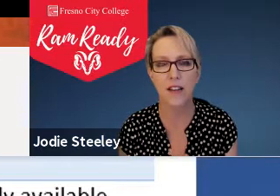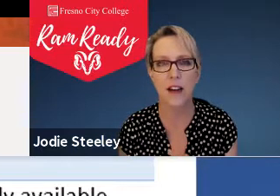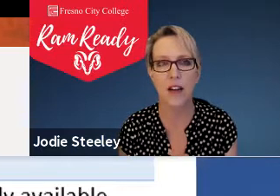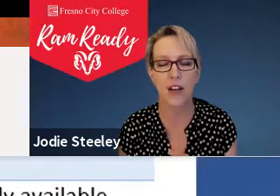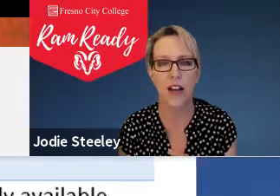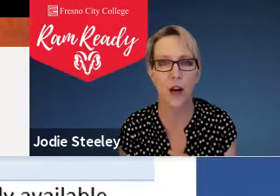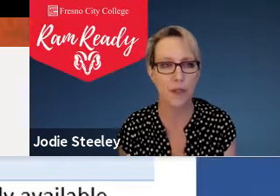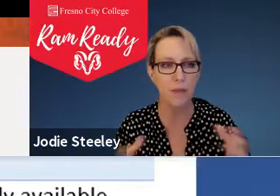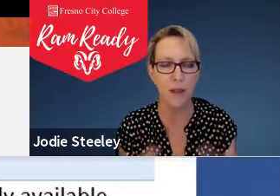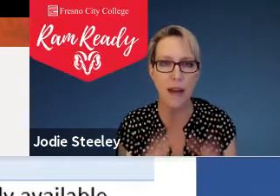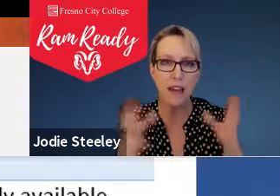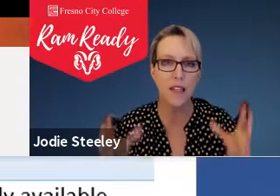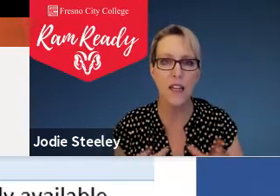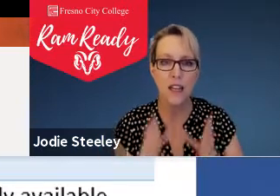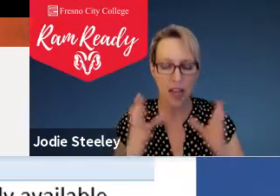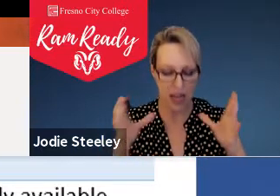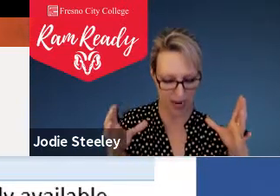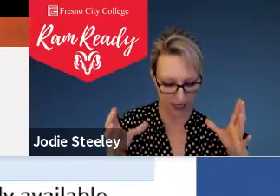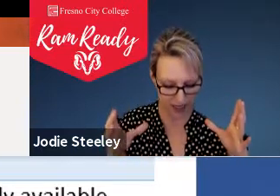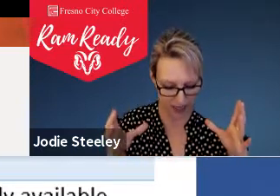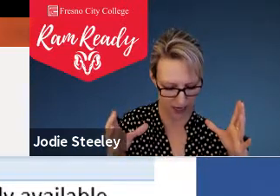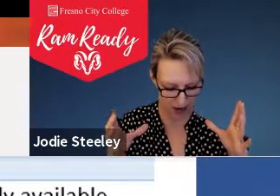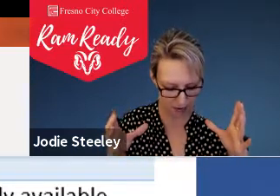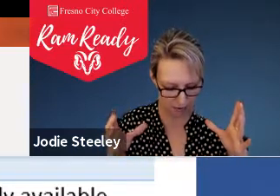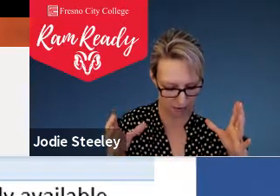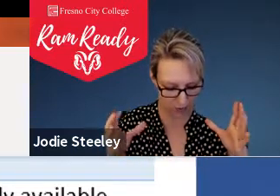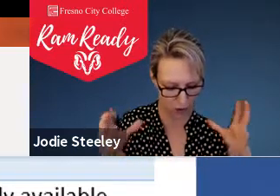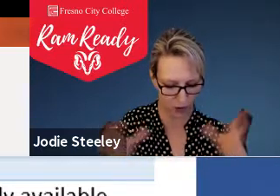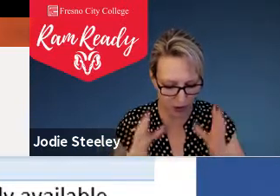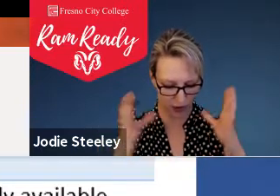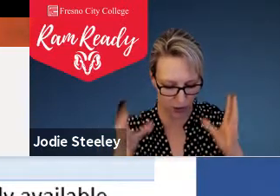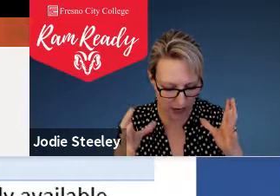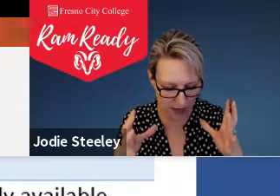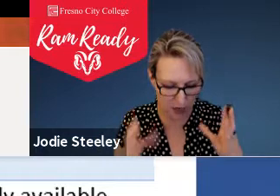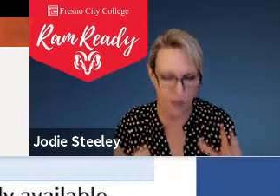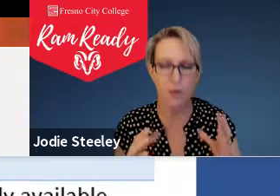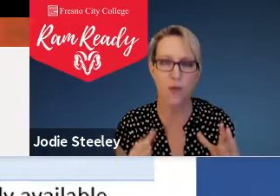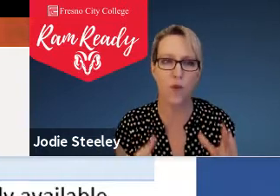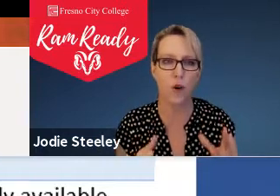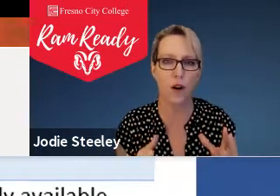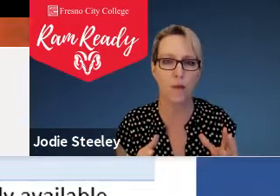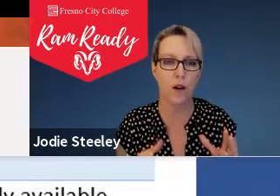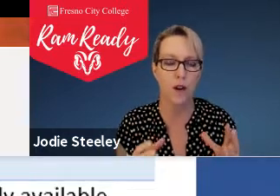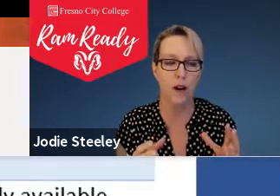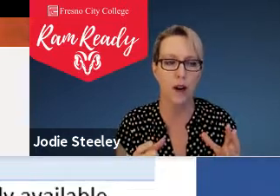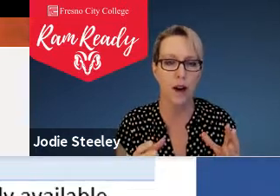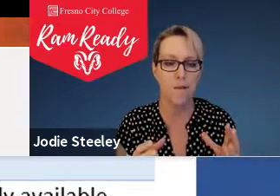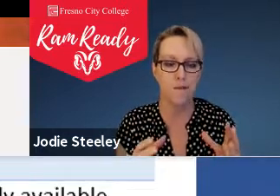that could help supplement and fuel a student to